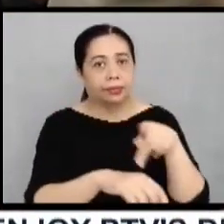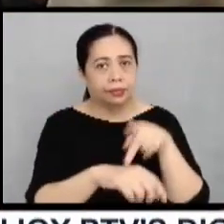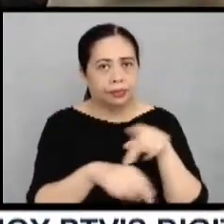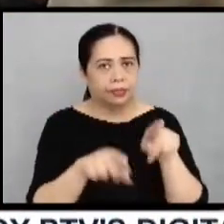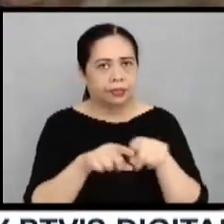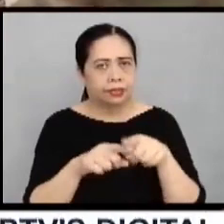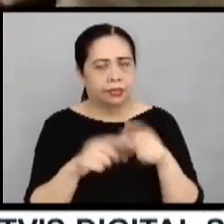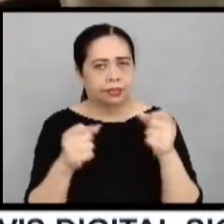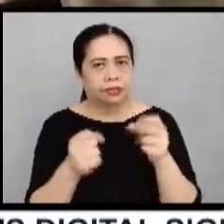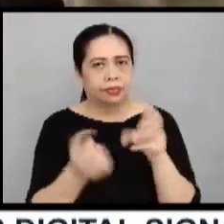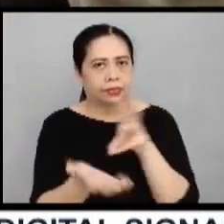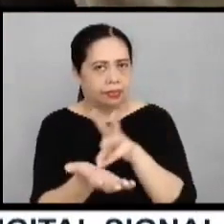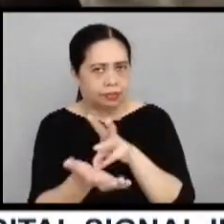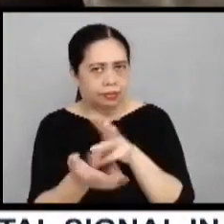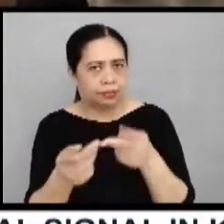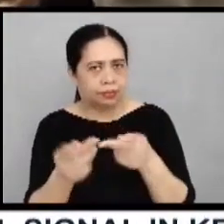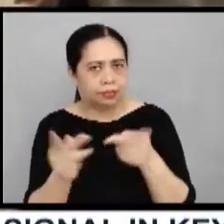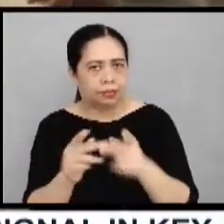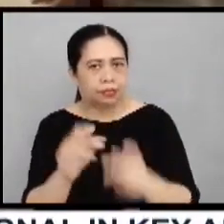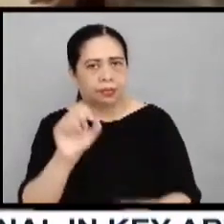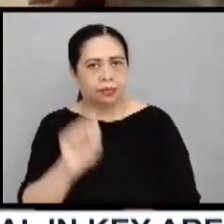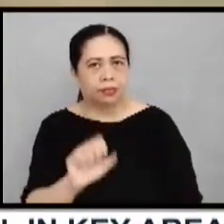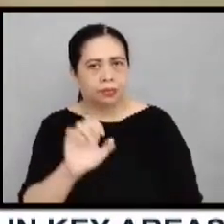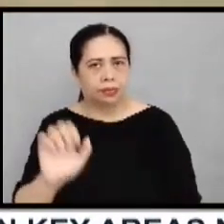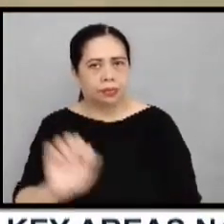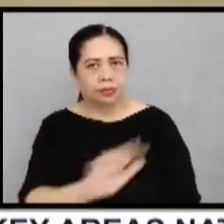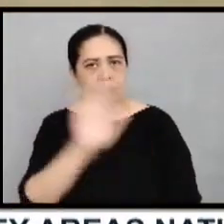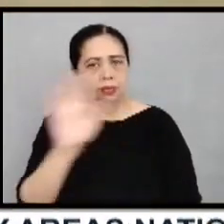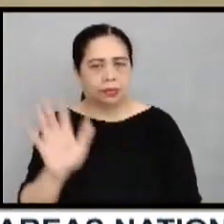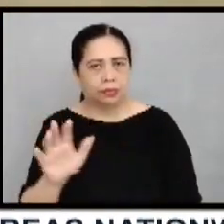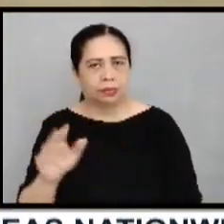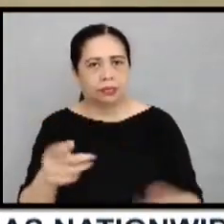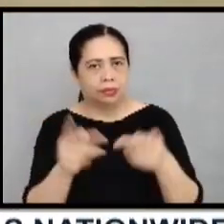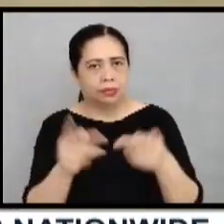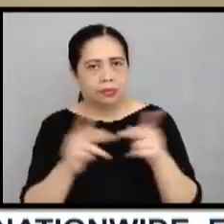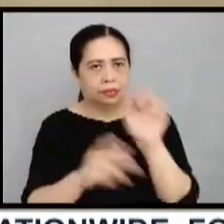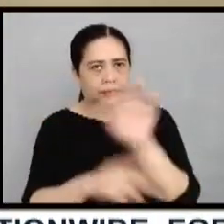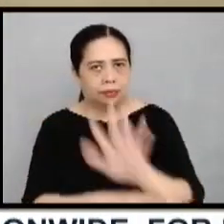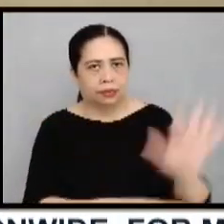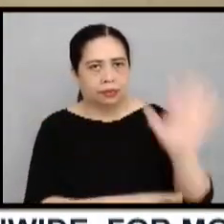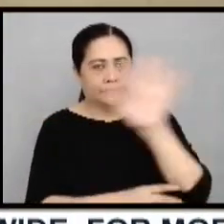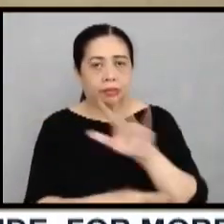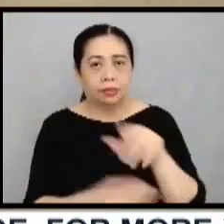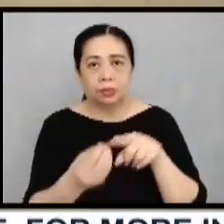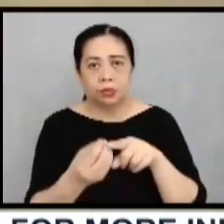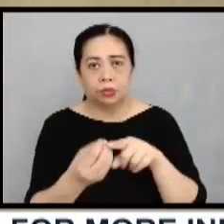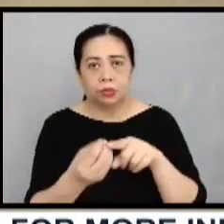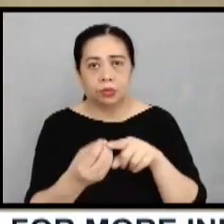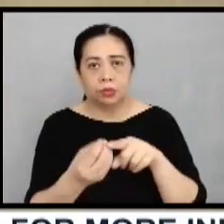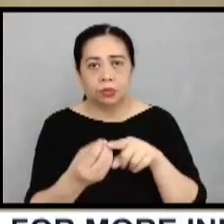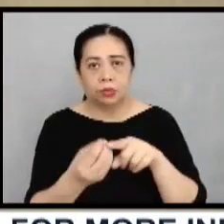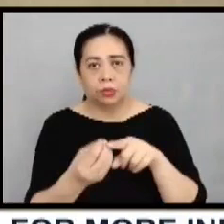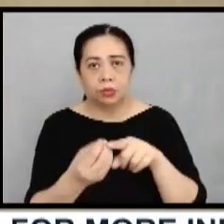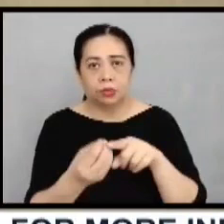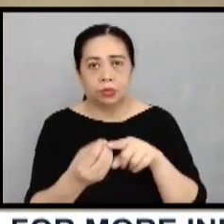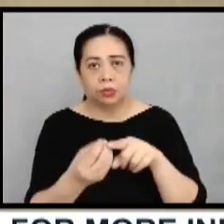strategic location sa Southeast Asia at sa Asia Pacific. Napag-usapan din ang tungkol sa ekonomiya. Ibinahagi